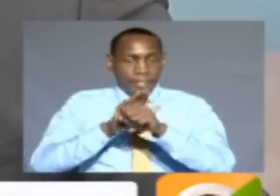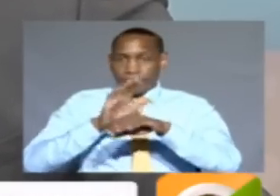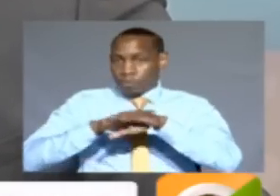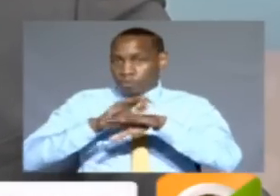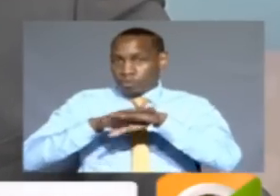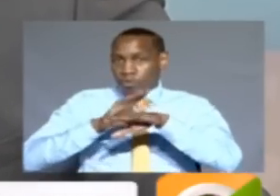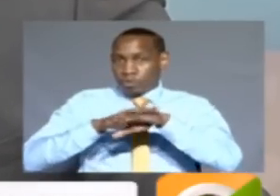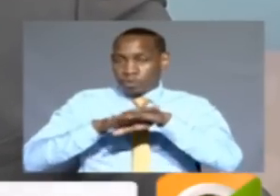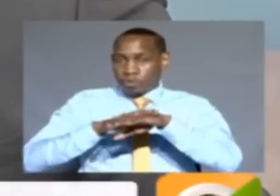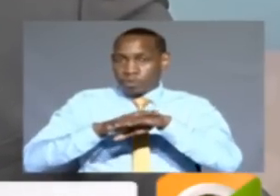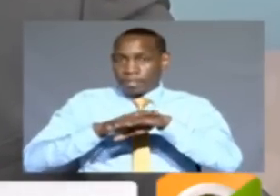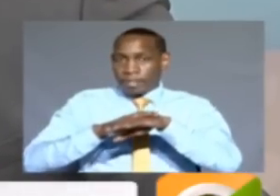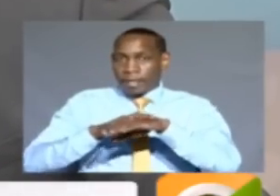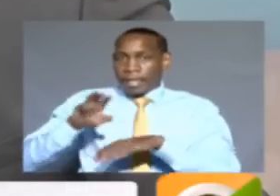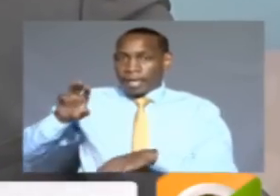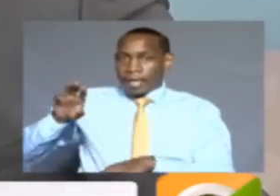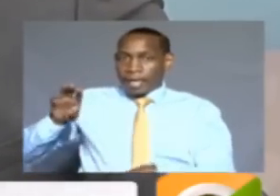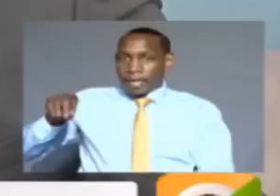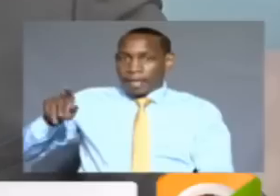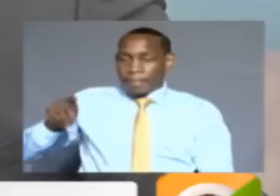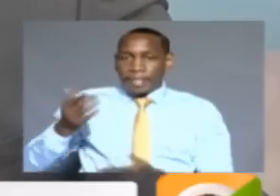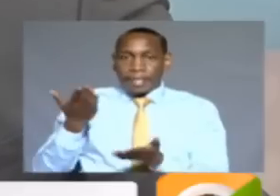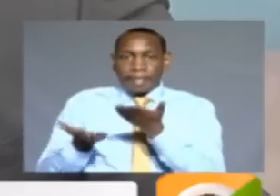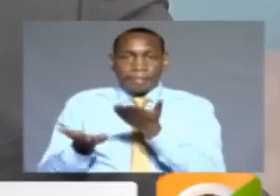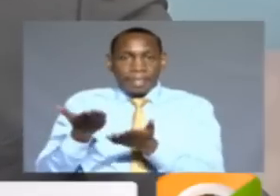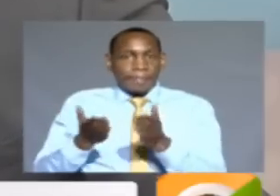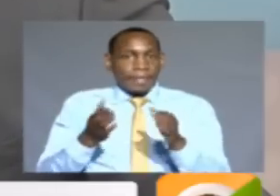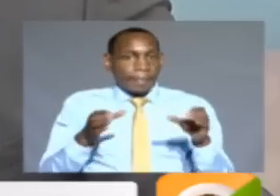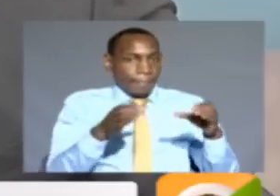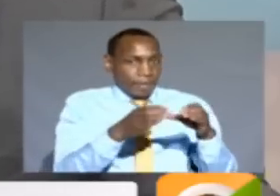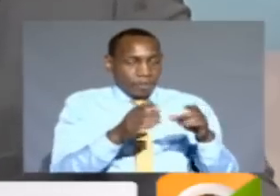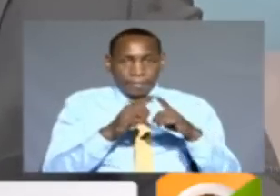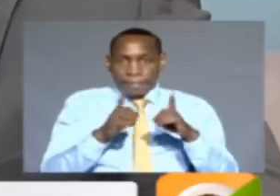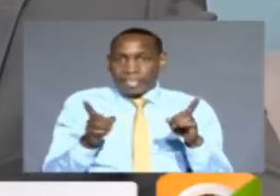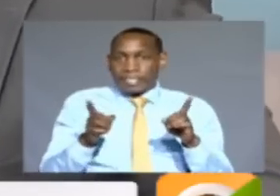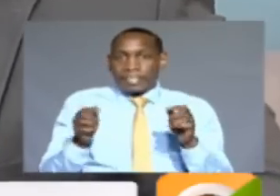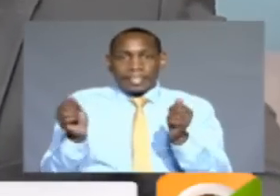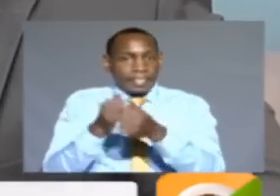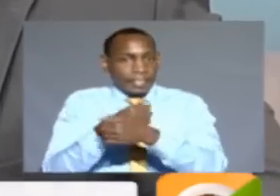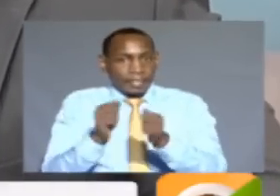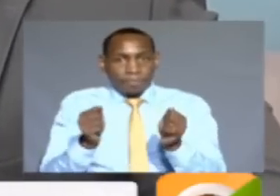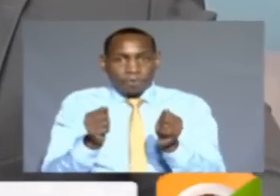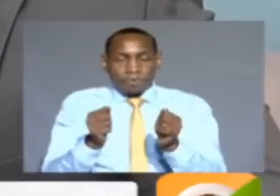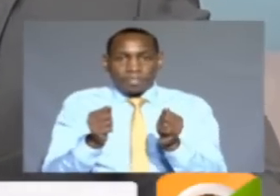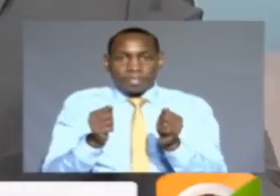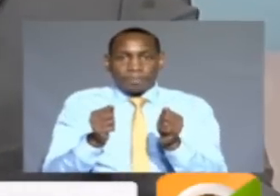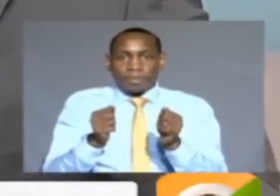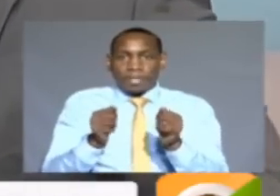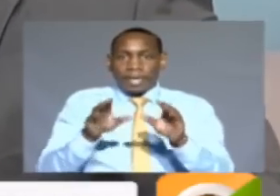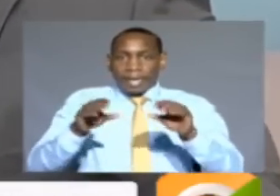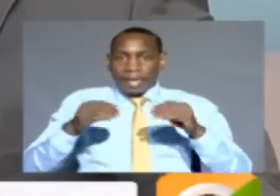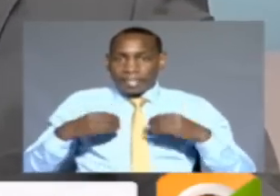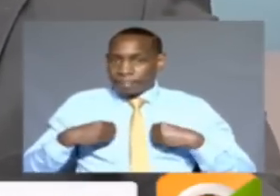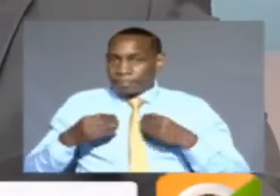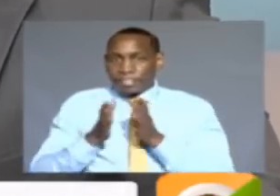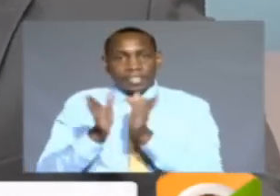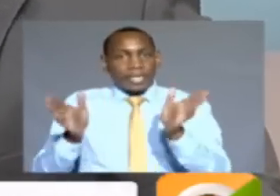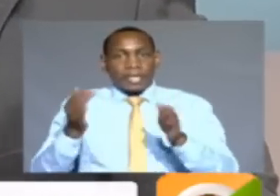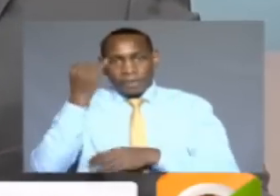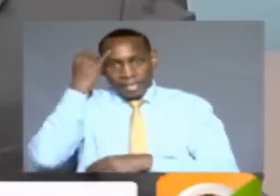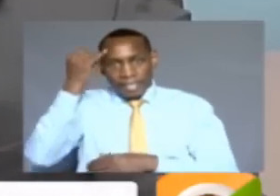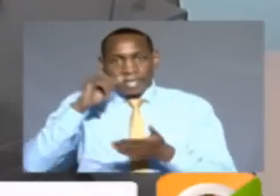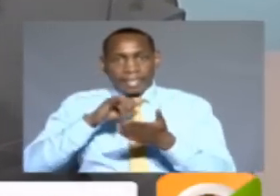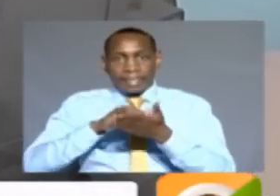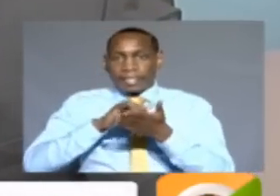good parliamentarians. They may be in the minority, but we cannot fall for that fallacy of generalization and say